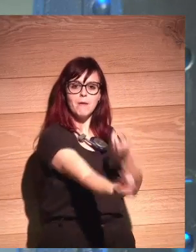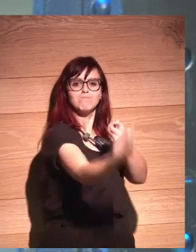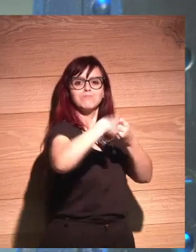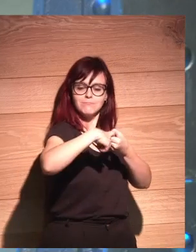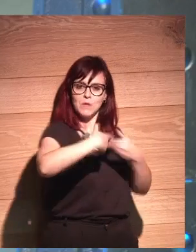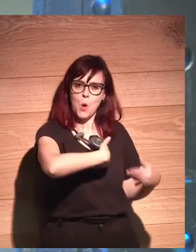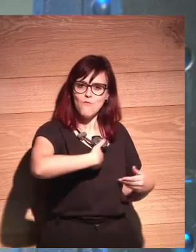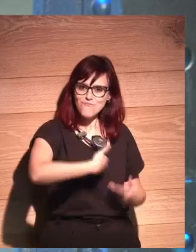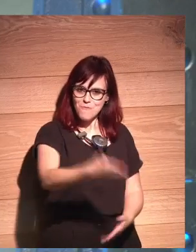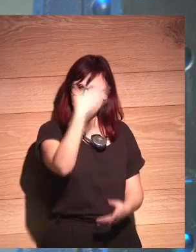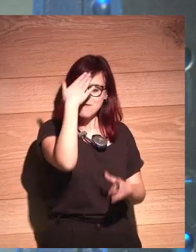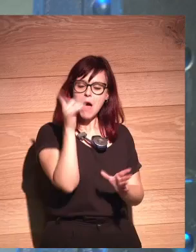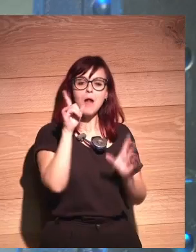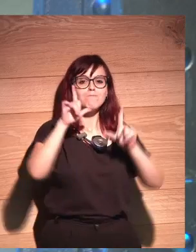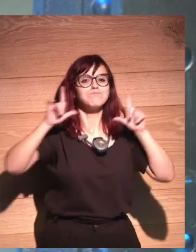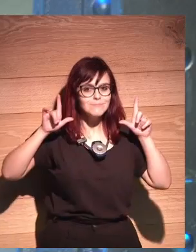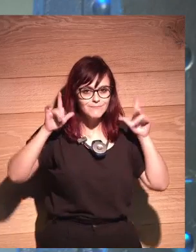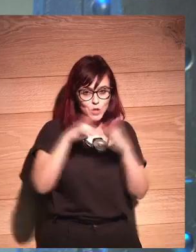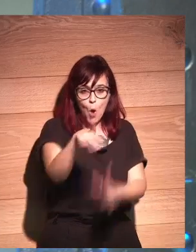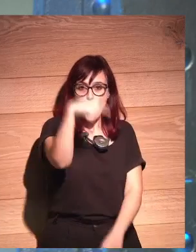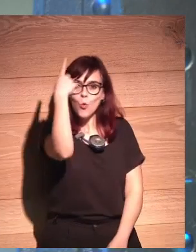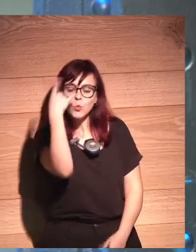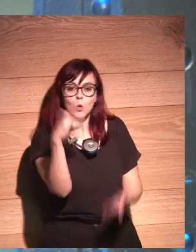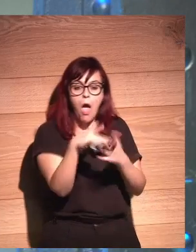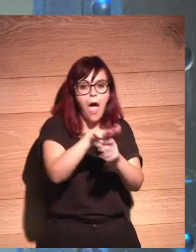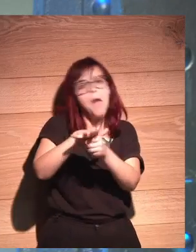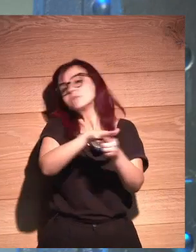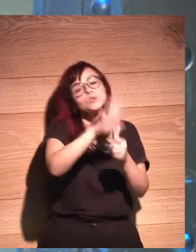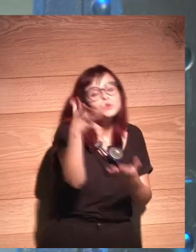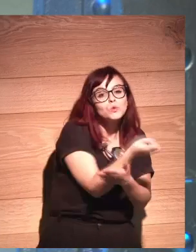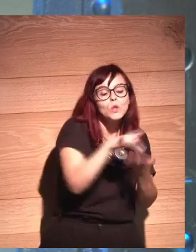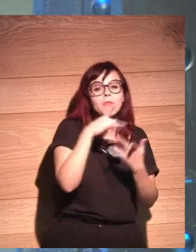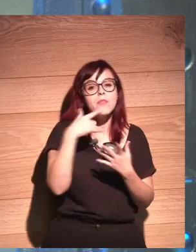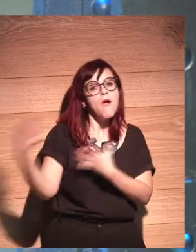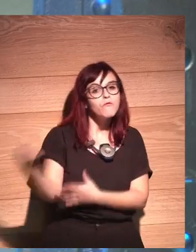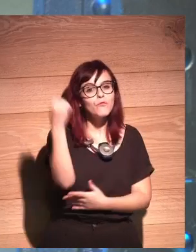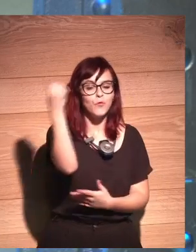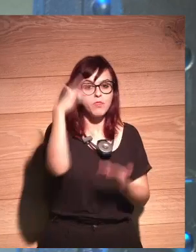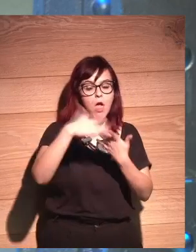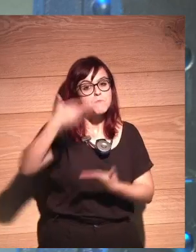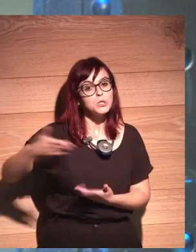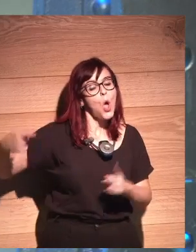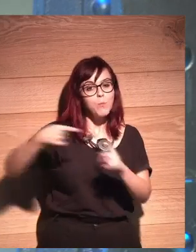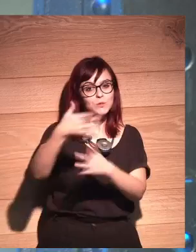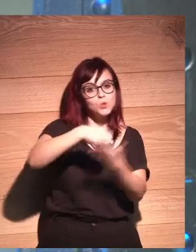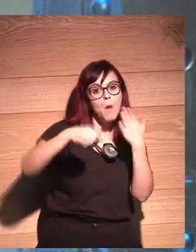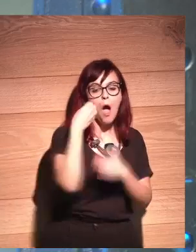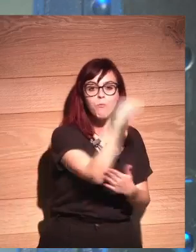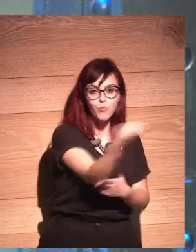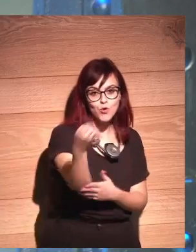and institutions. People have to have an essential role. So culture has to be a